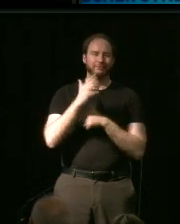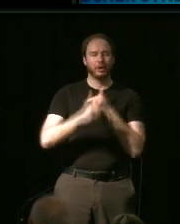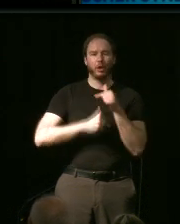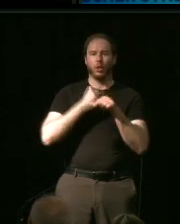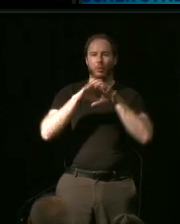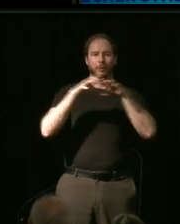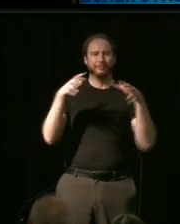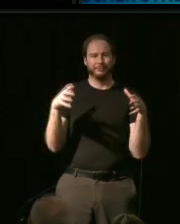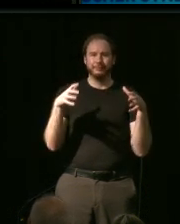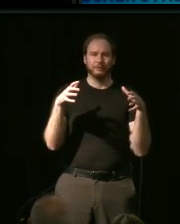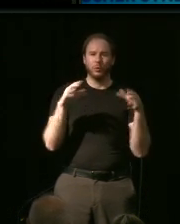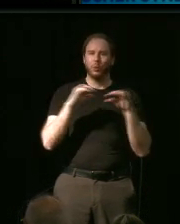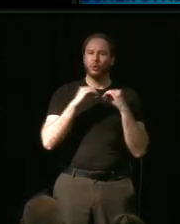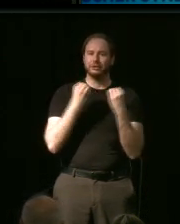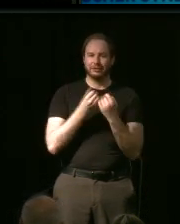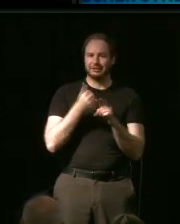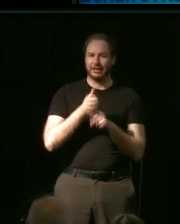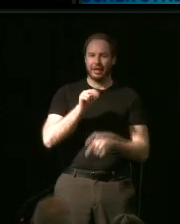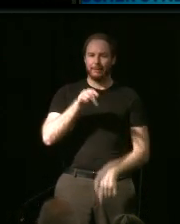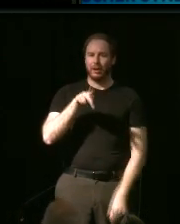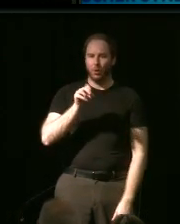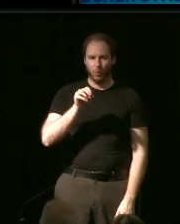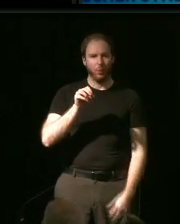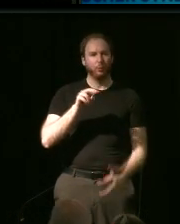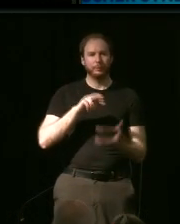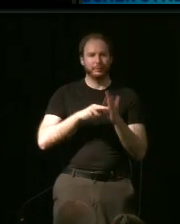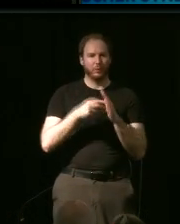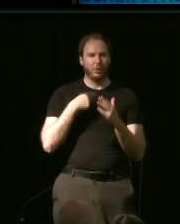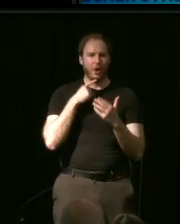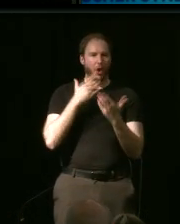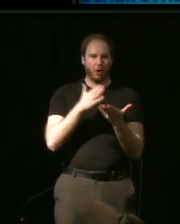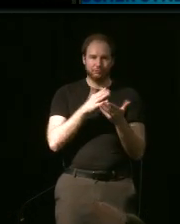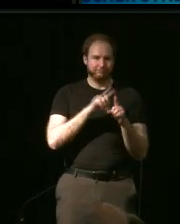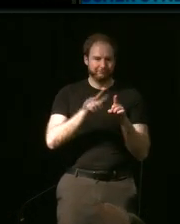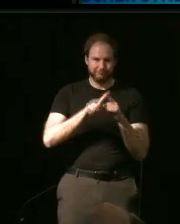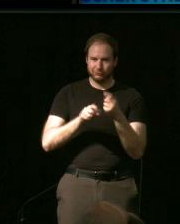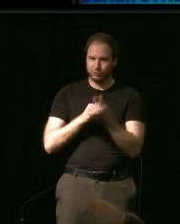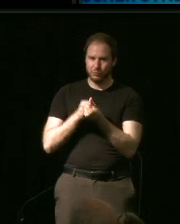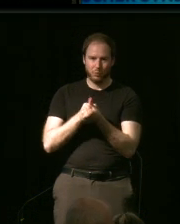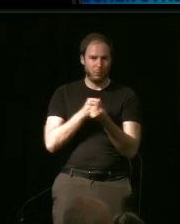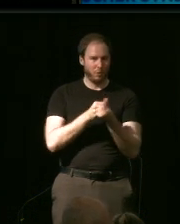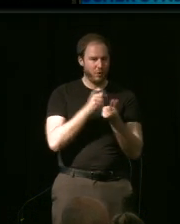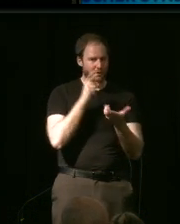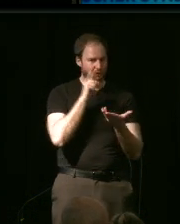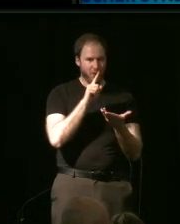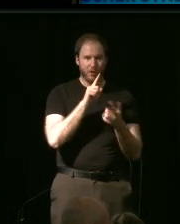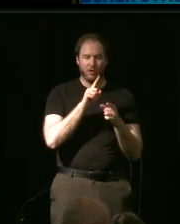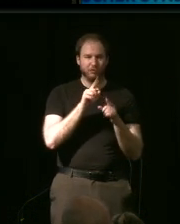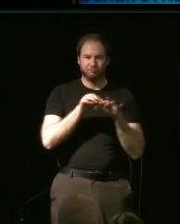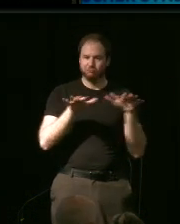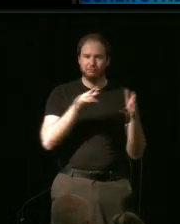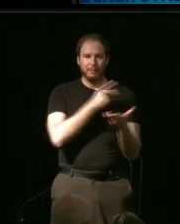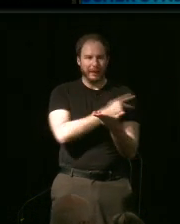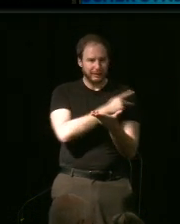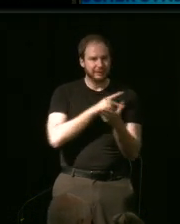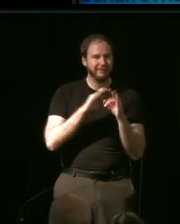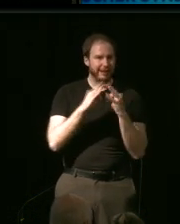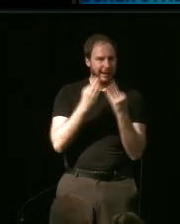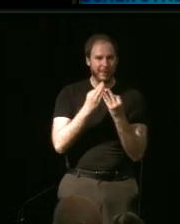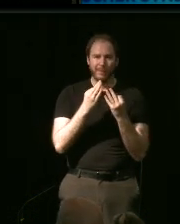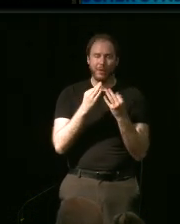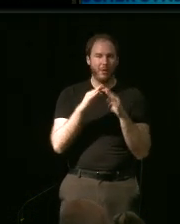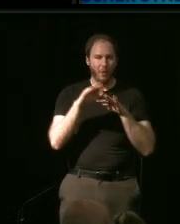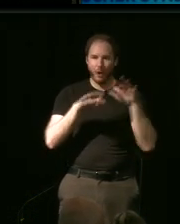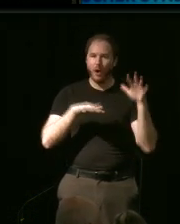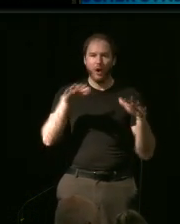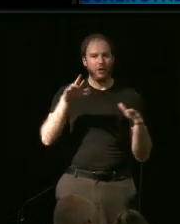advocacy organization. We are a nonprofit. We offer lots and lots of support to patients and families with all kinds